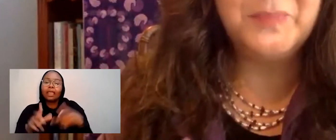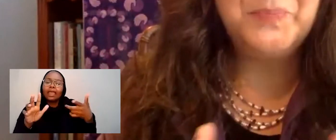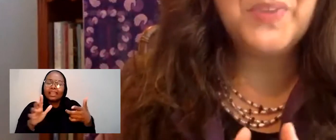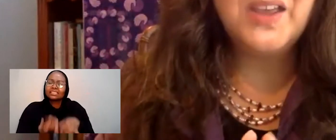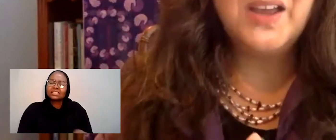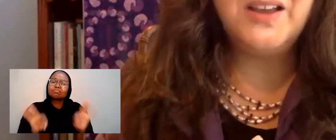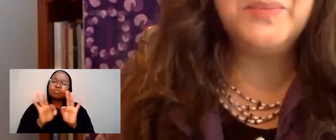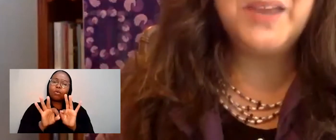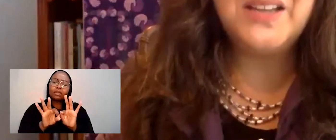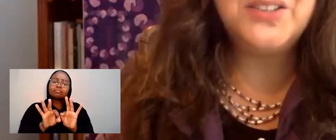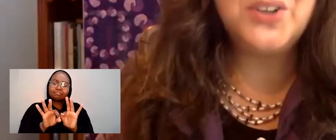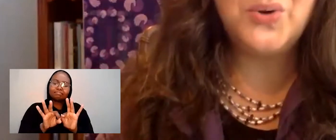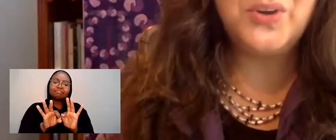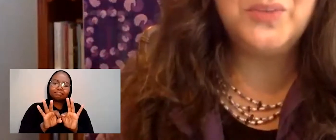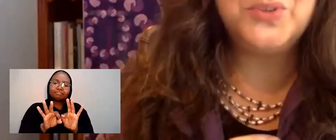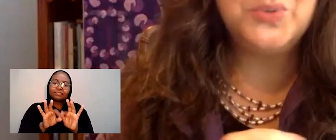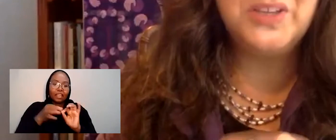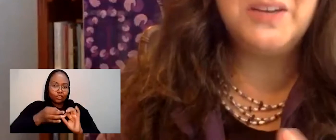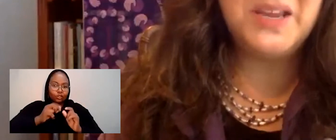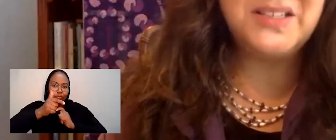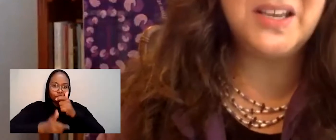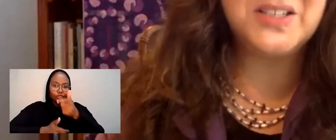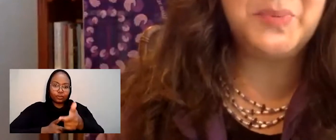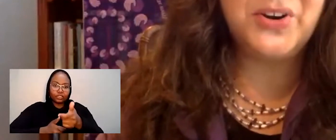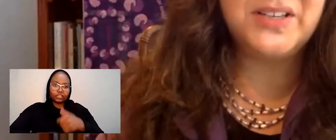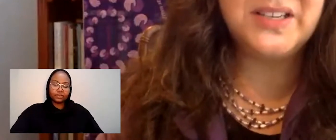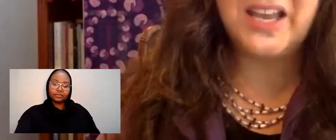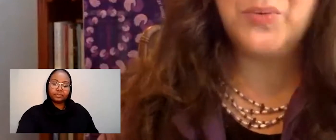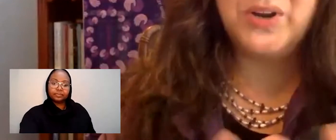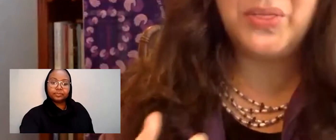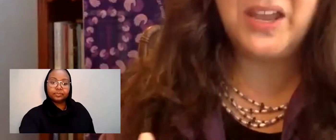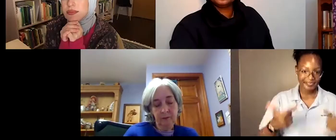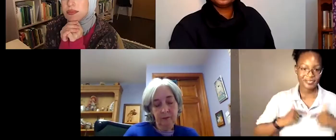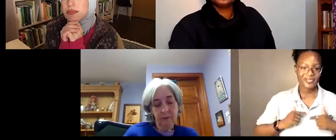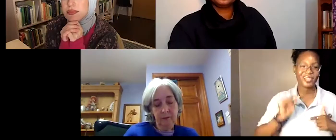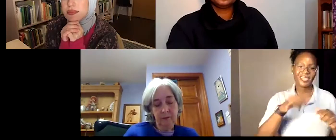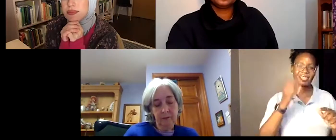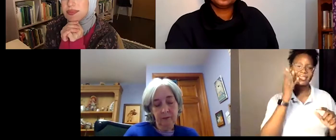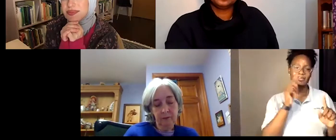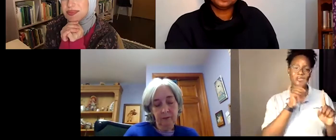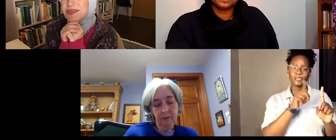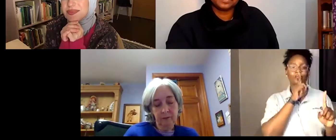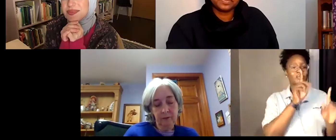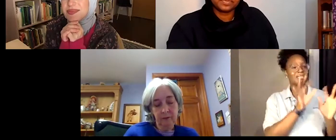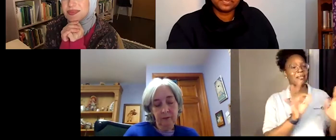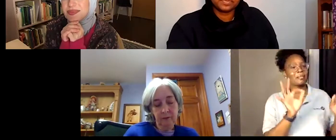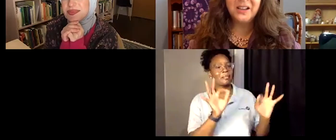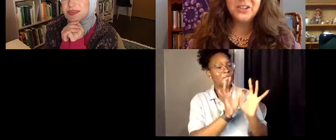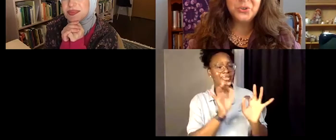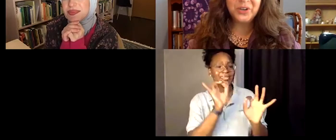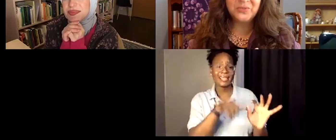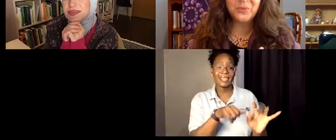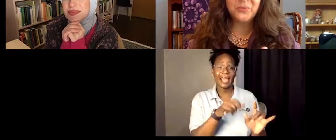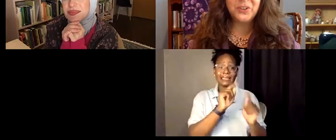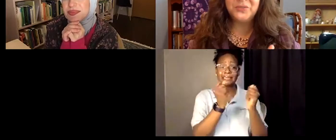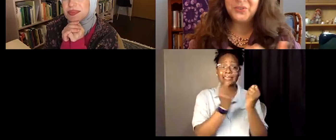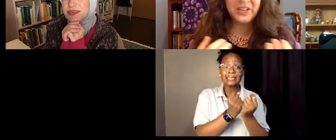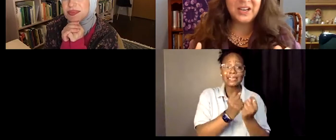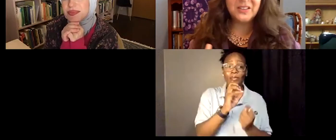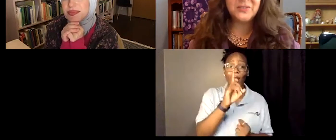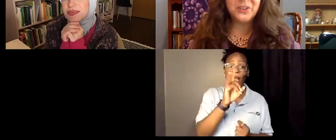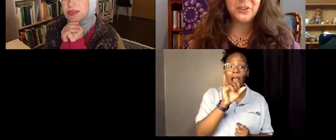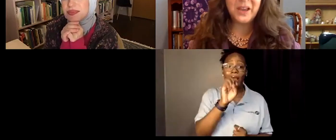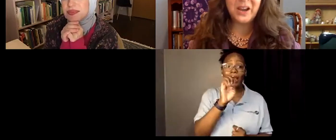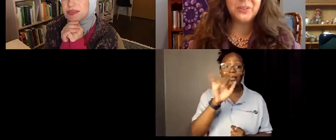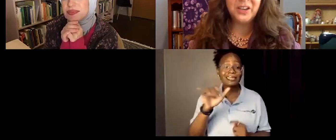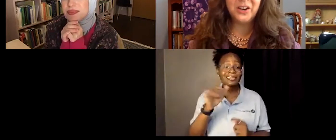another. And so it was really an amazing experience. And again, I want to thank the team at Odyssey and Transform Films for